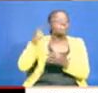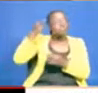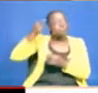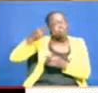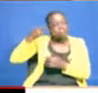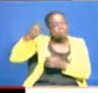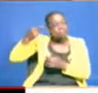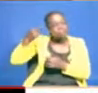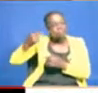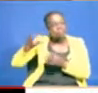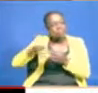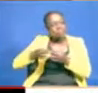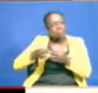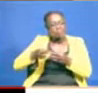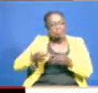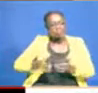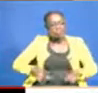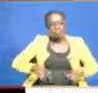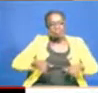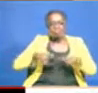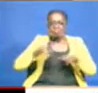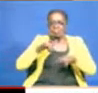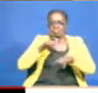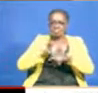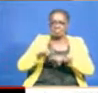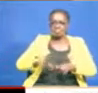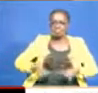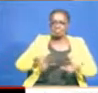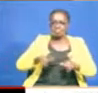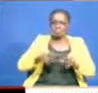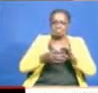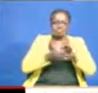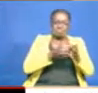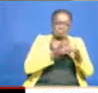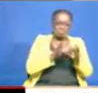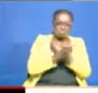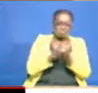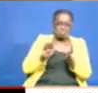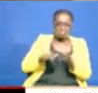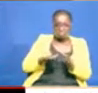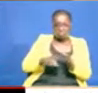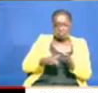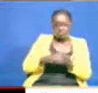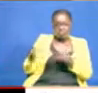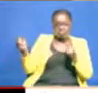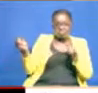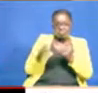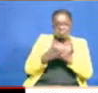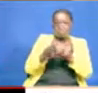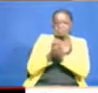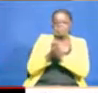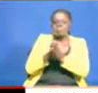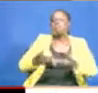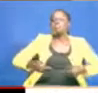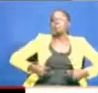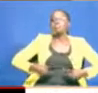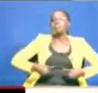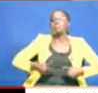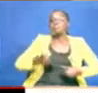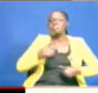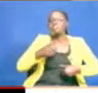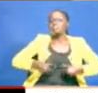longest time in Mathare slums, I've had a one-on-one connection with the women at the slums and the youth. And me being a youth,